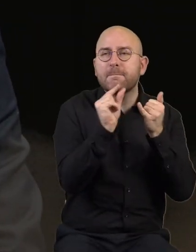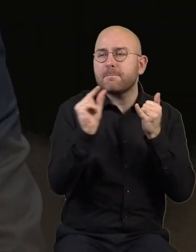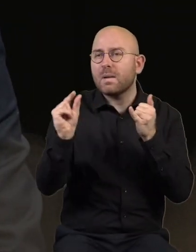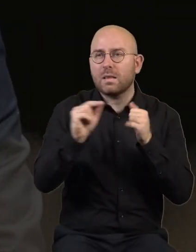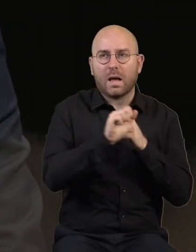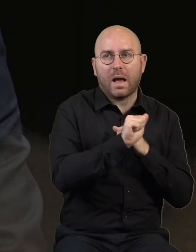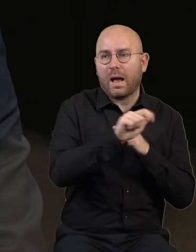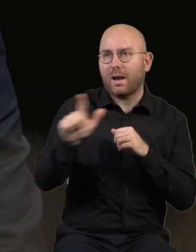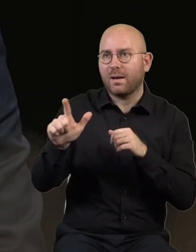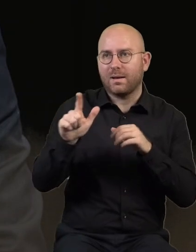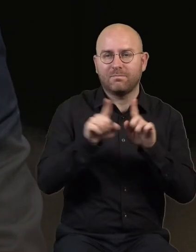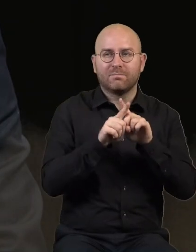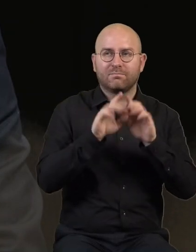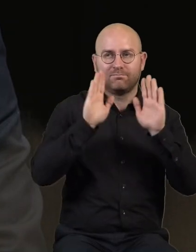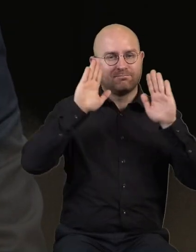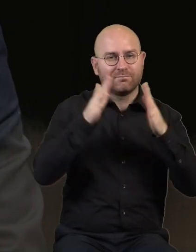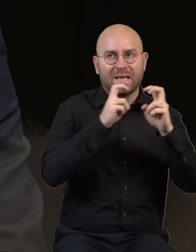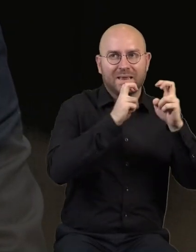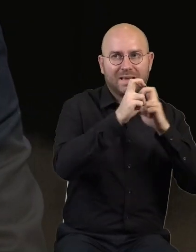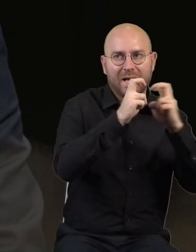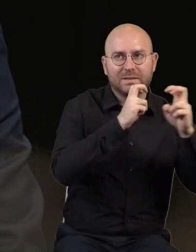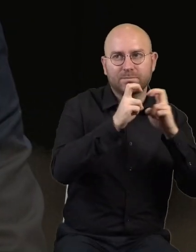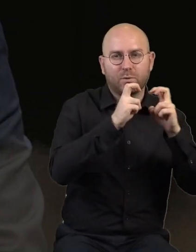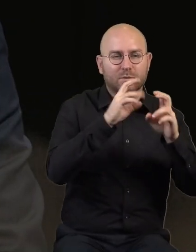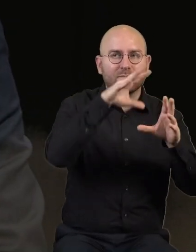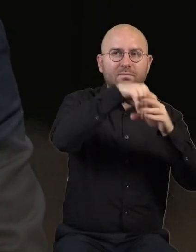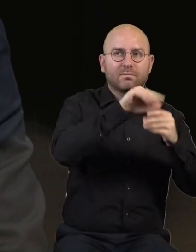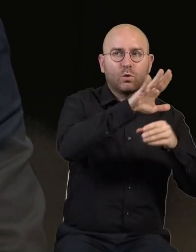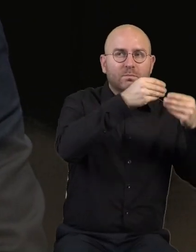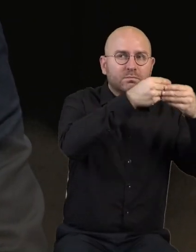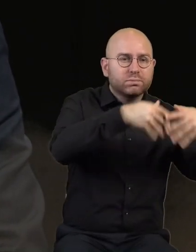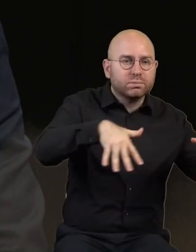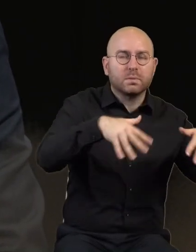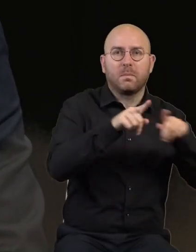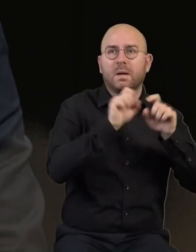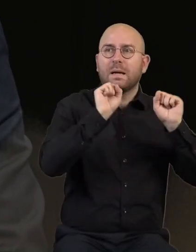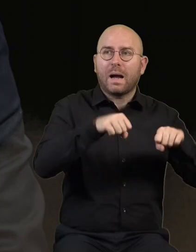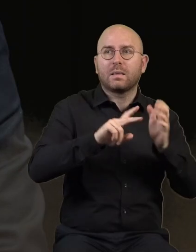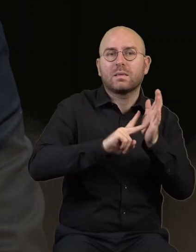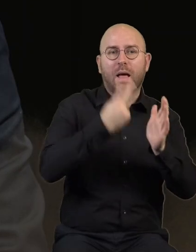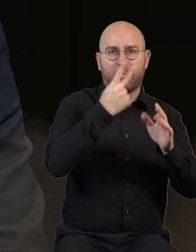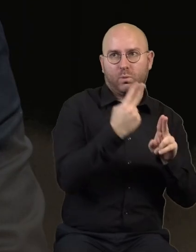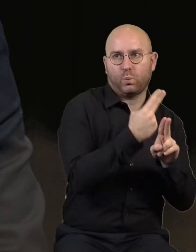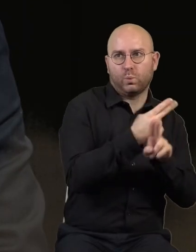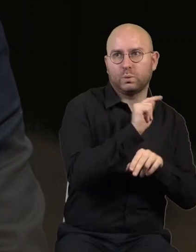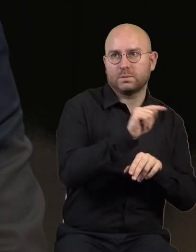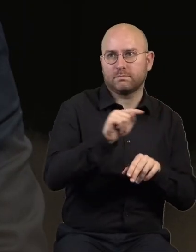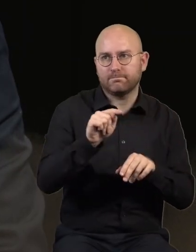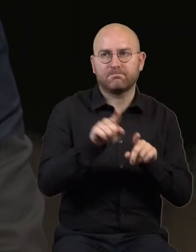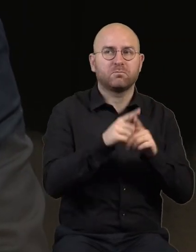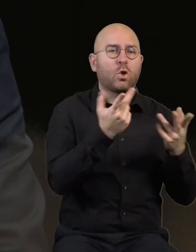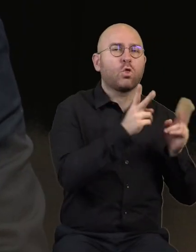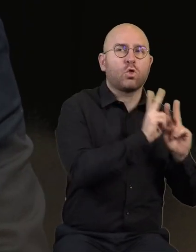military purposes. How to do it? By using integrated approach.